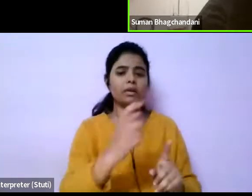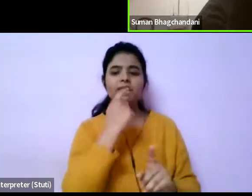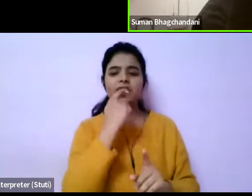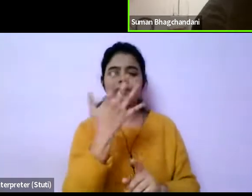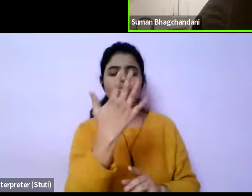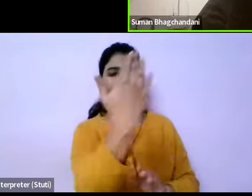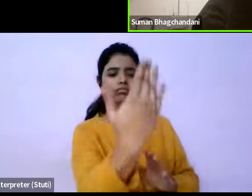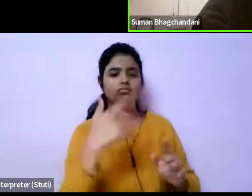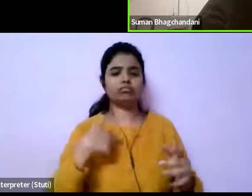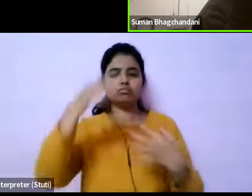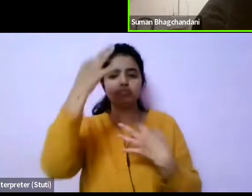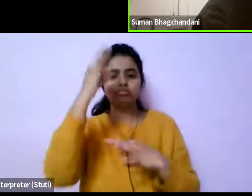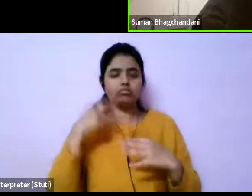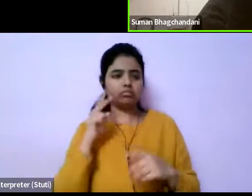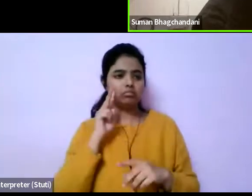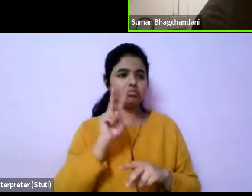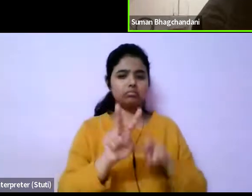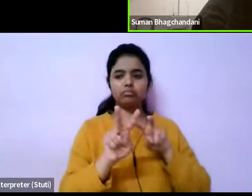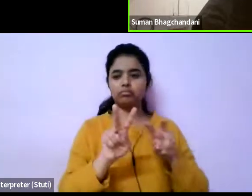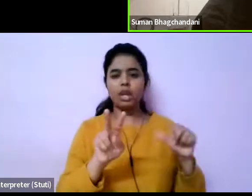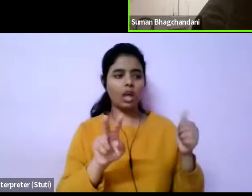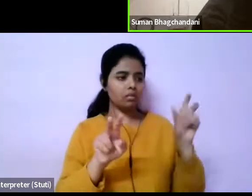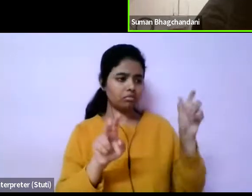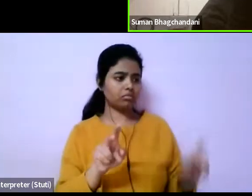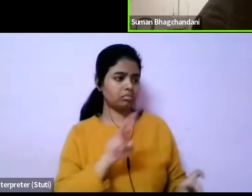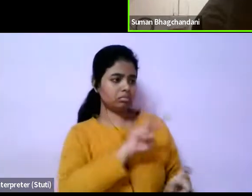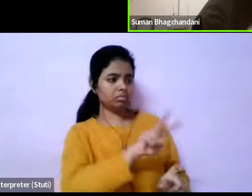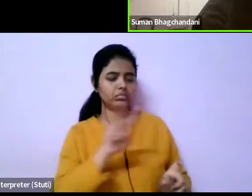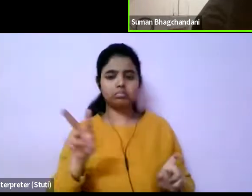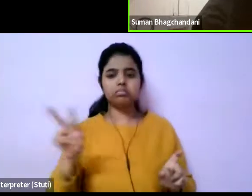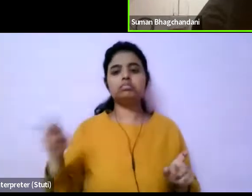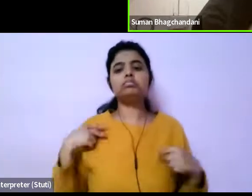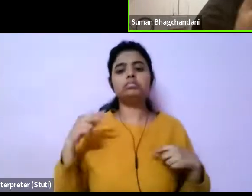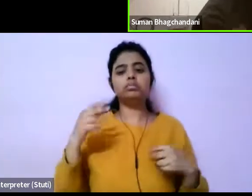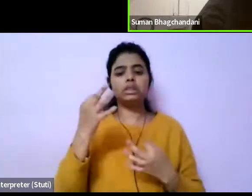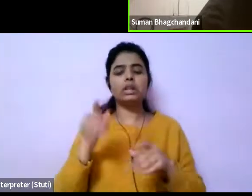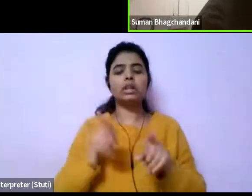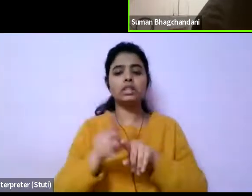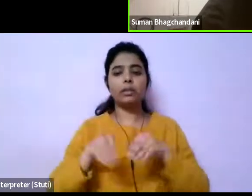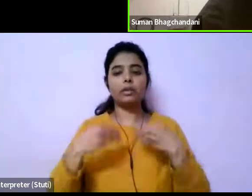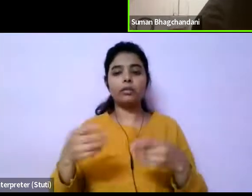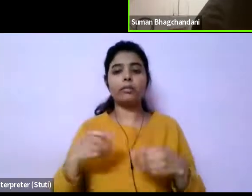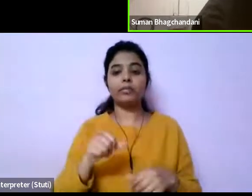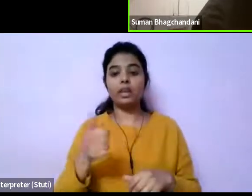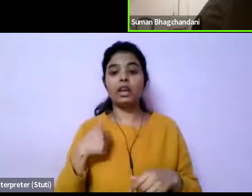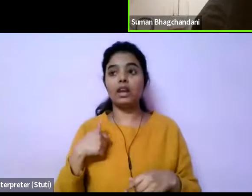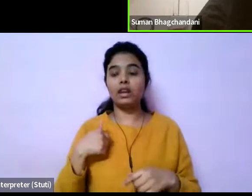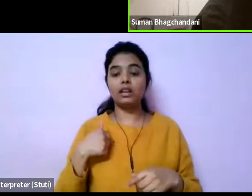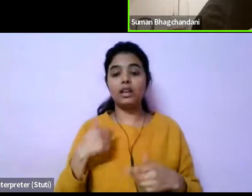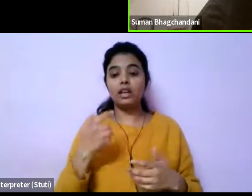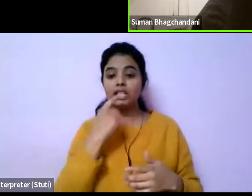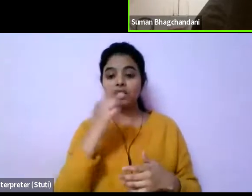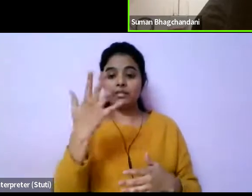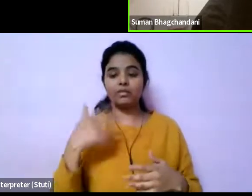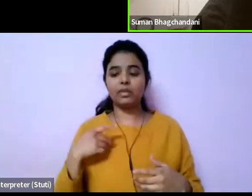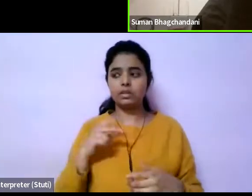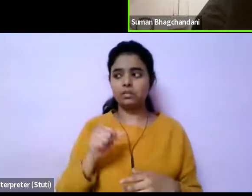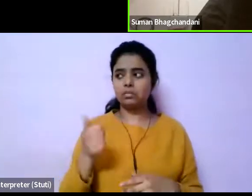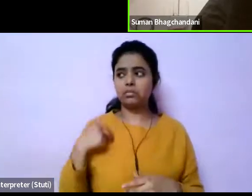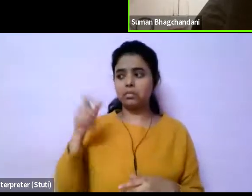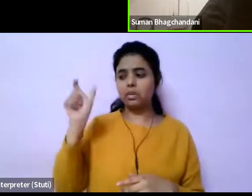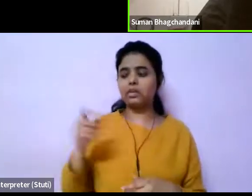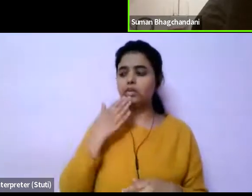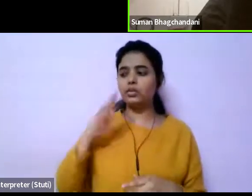in the bodies of other students in the class and their mirror images. For example, when I look at another student in the class, I see her or